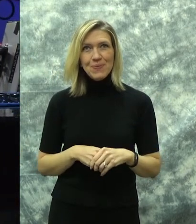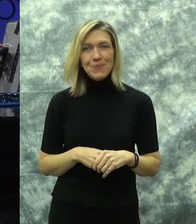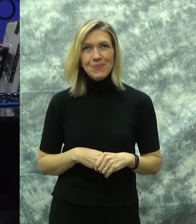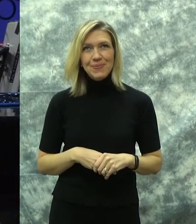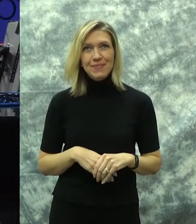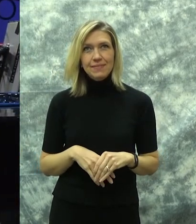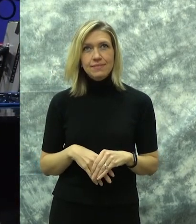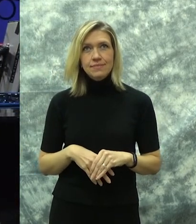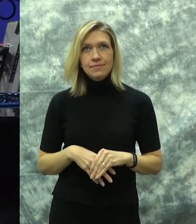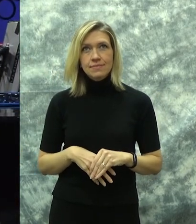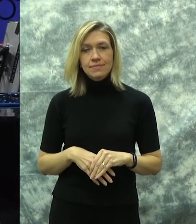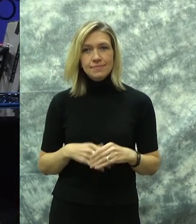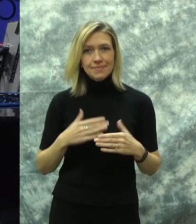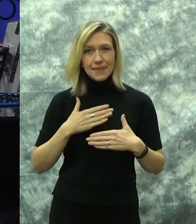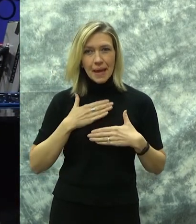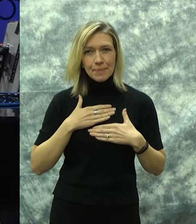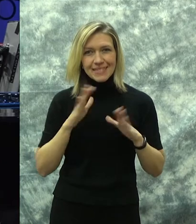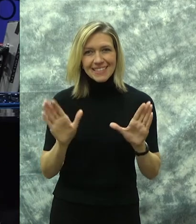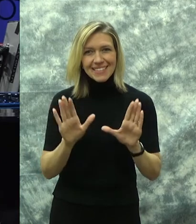Happy Sunday.